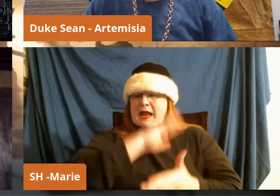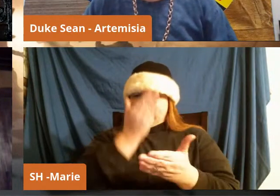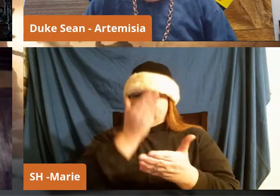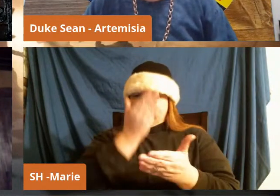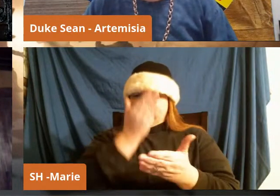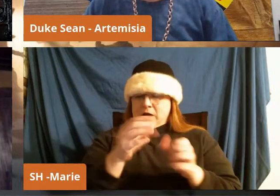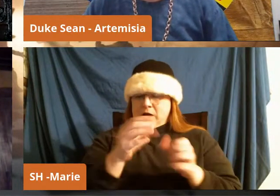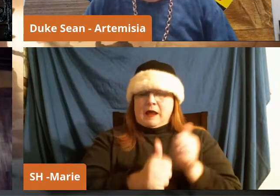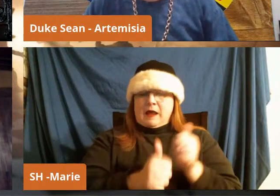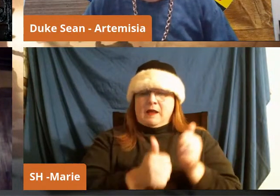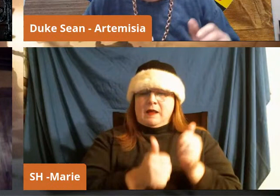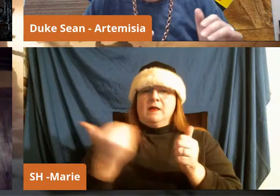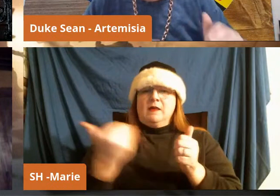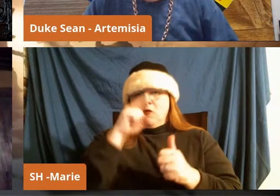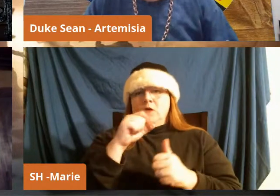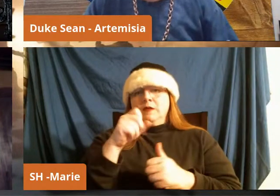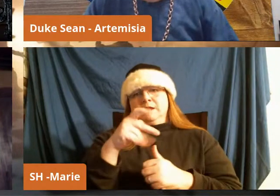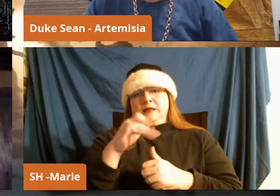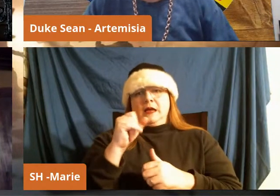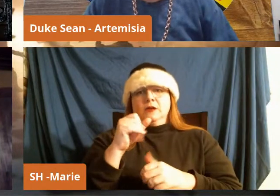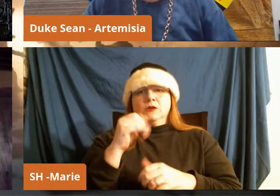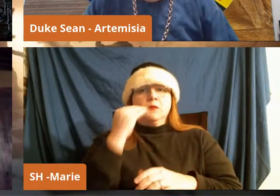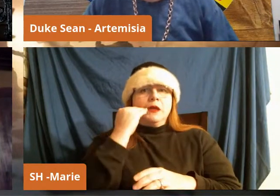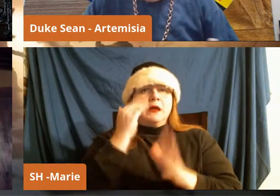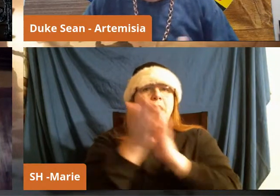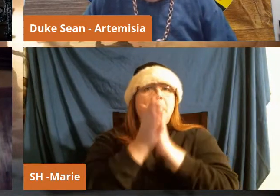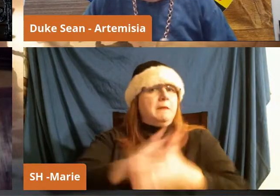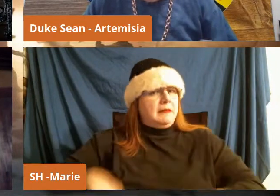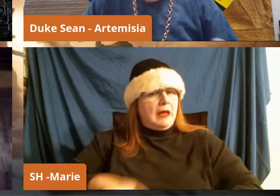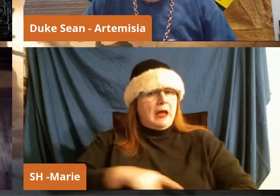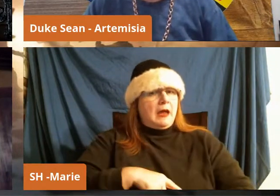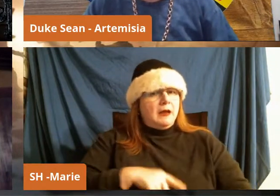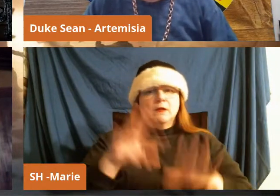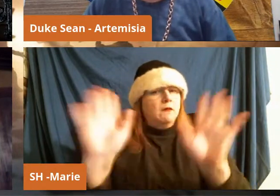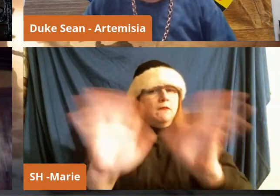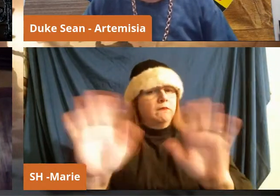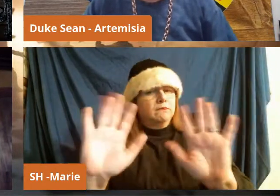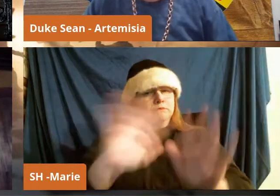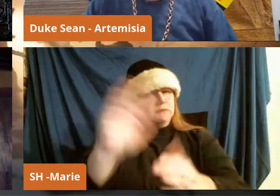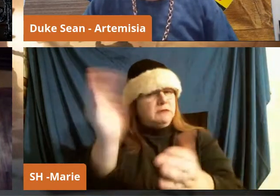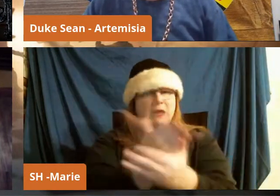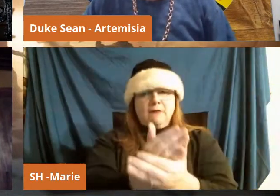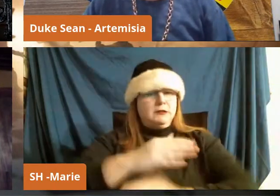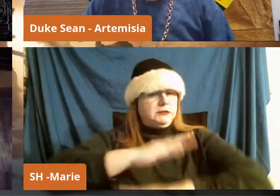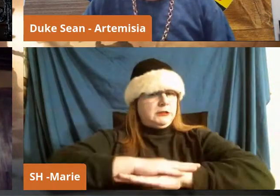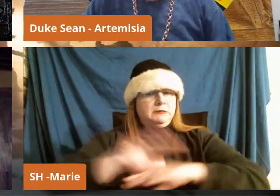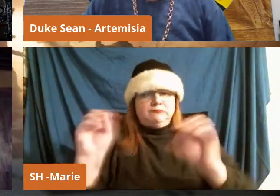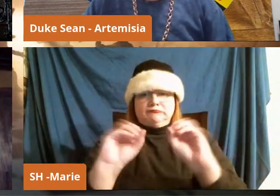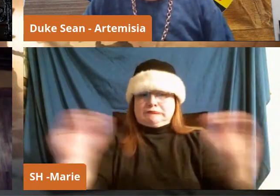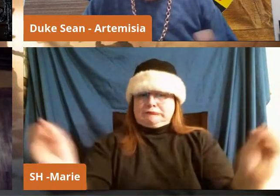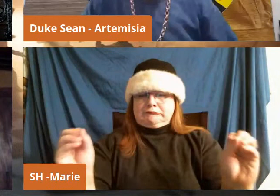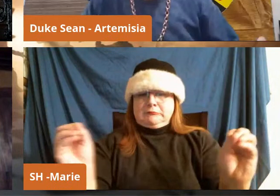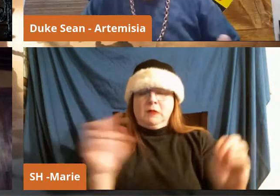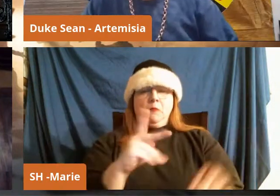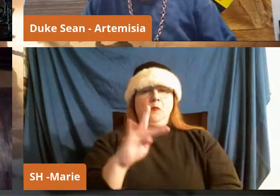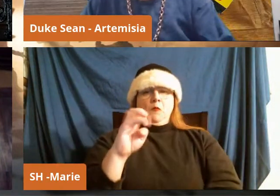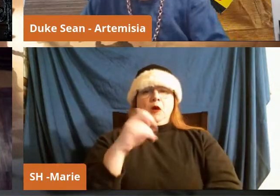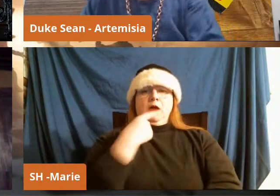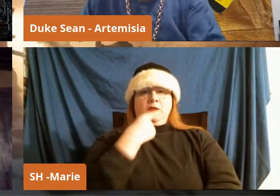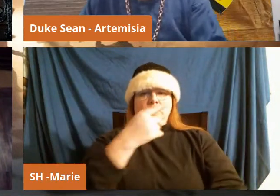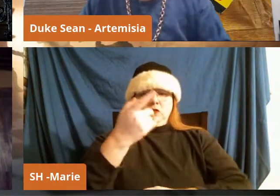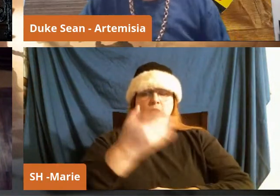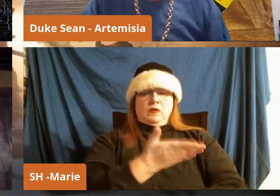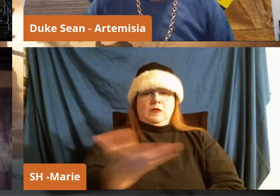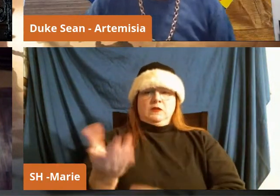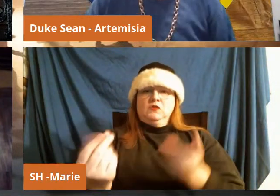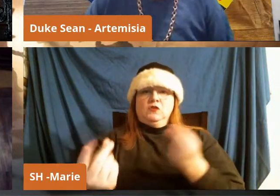the sake of getting knighted, right? That was never on the table. Right. Brian said, these are knightly things